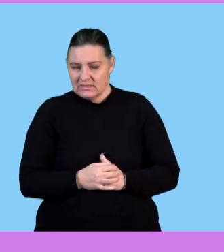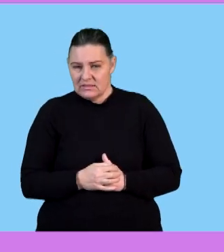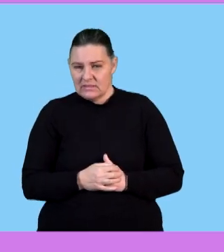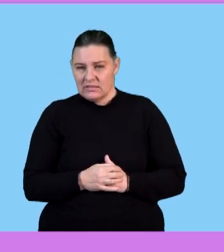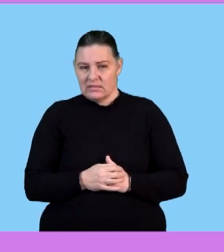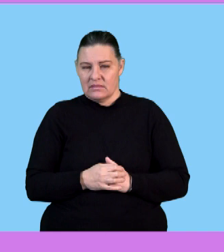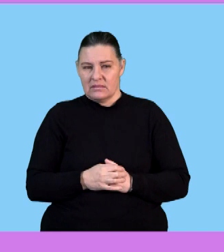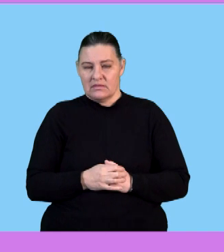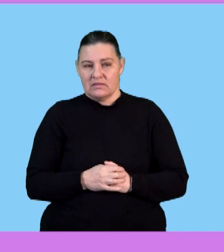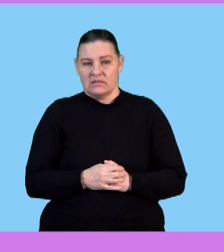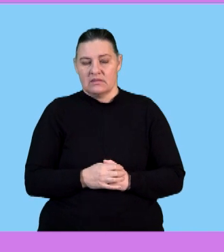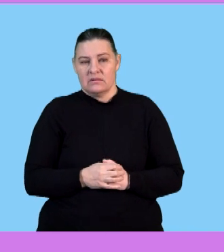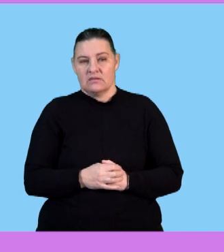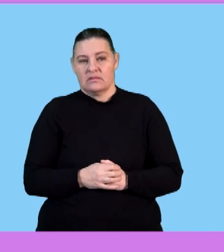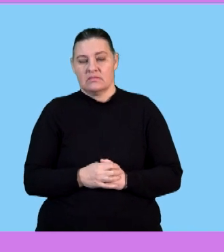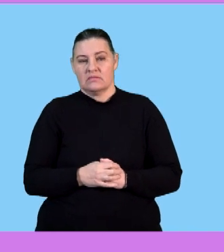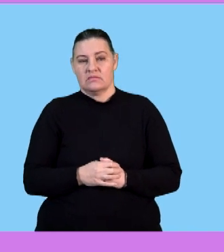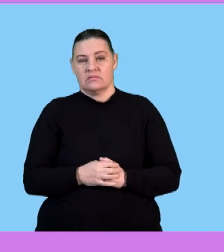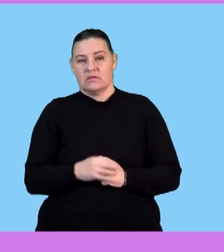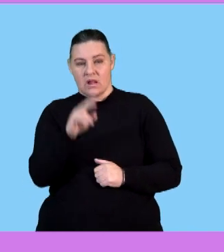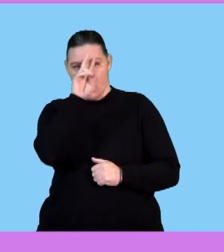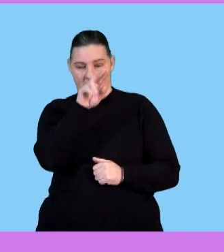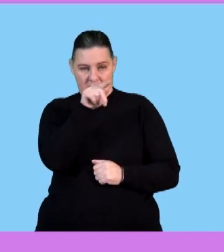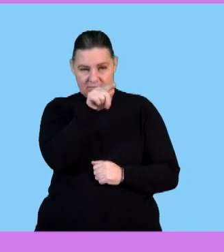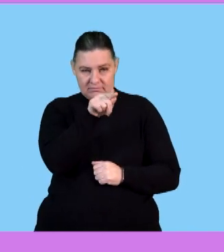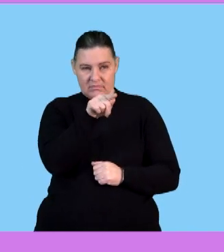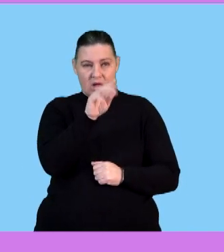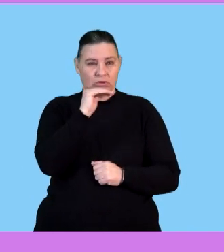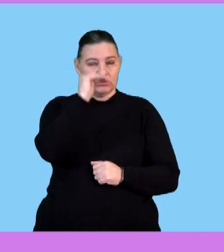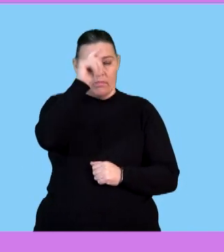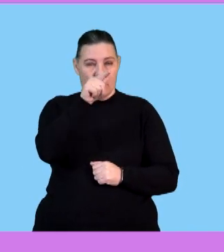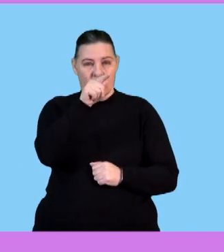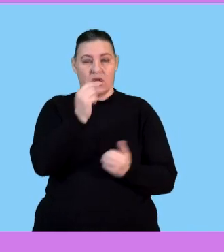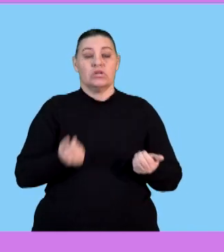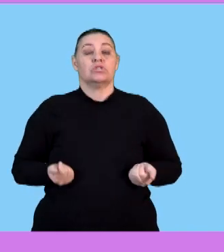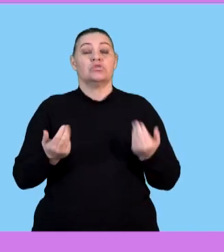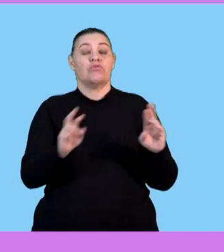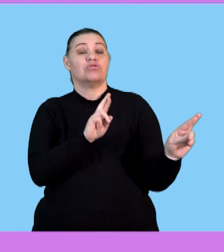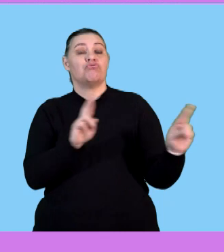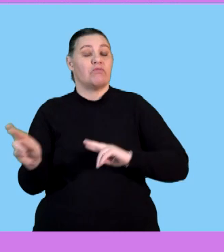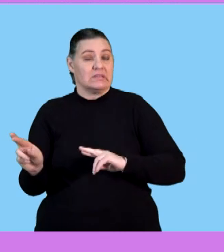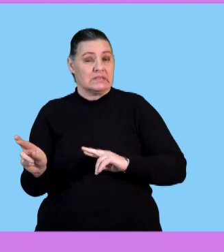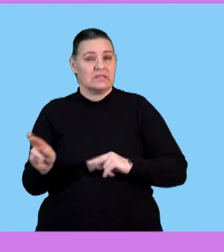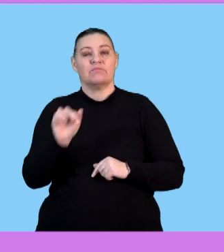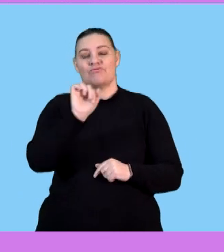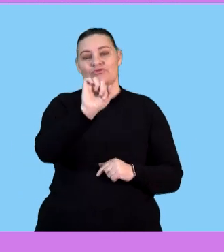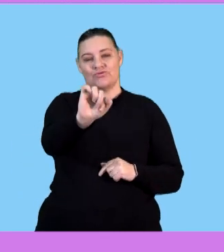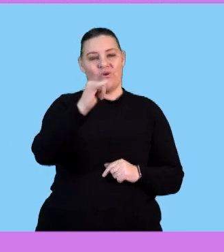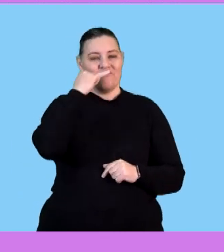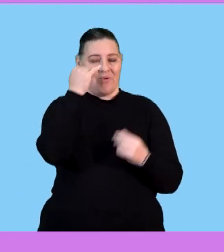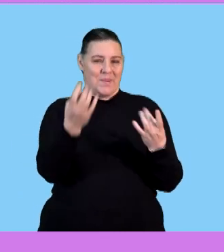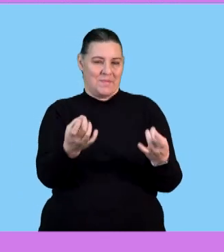that for a second. So, if you read carefully here, right at the top, the service reference, that would be your phone